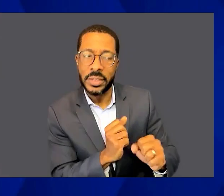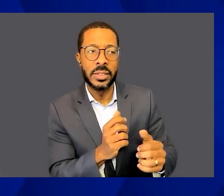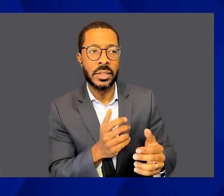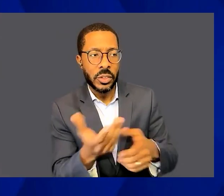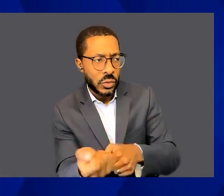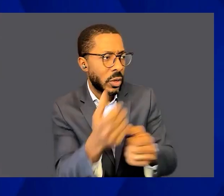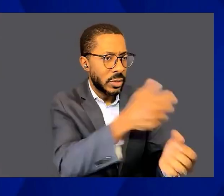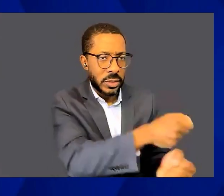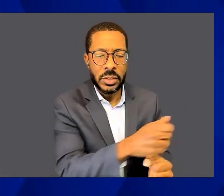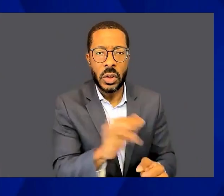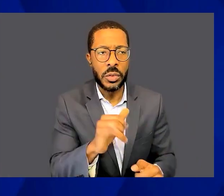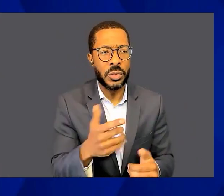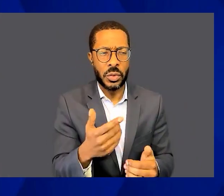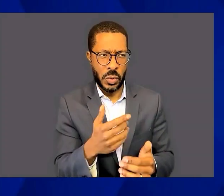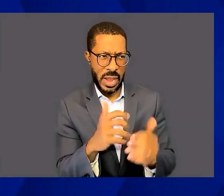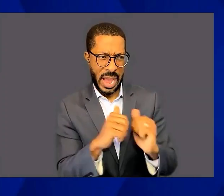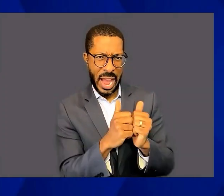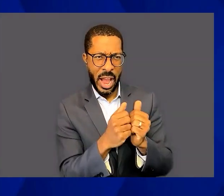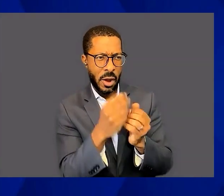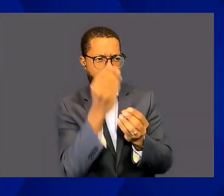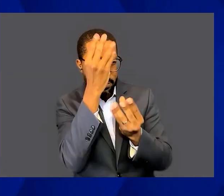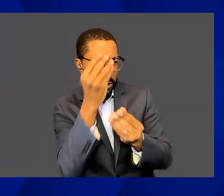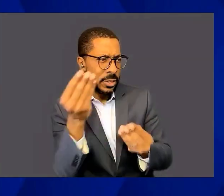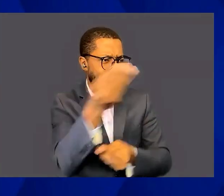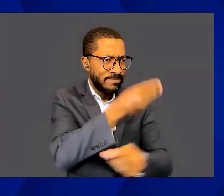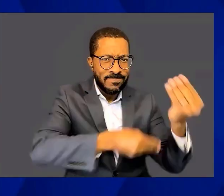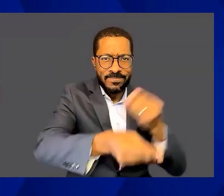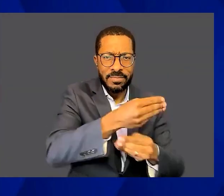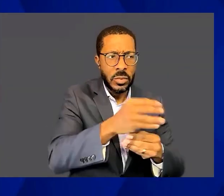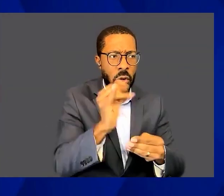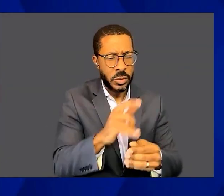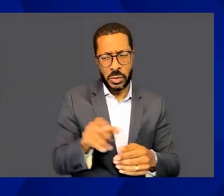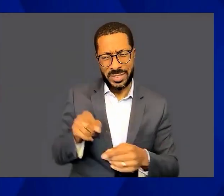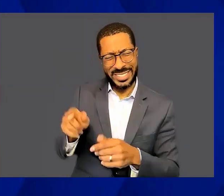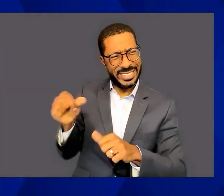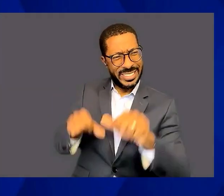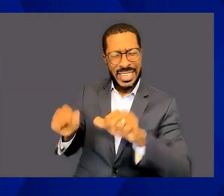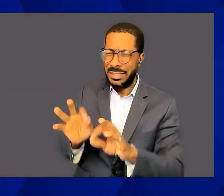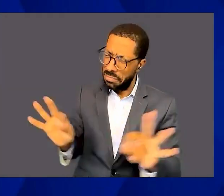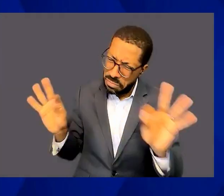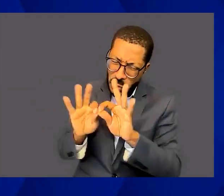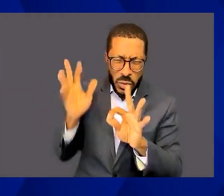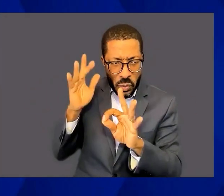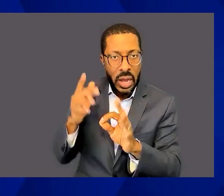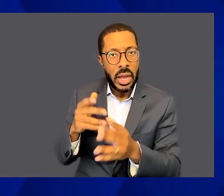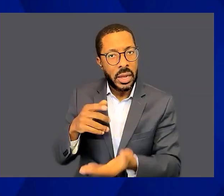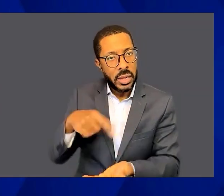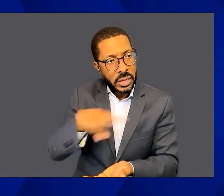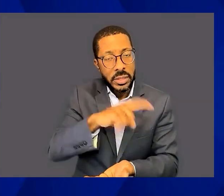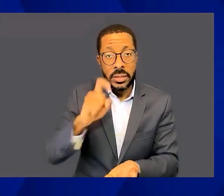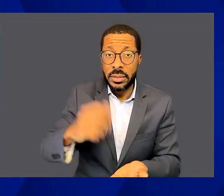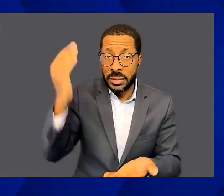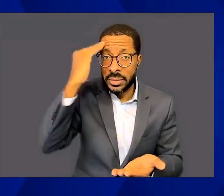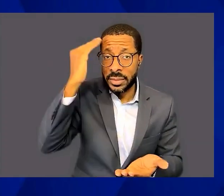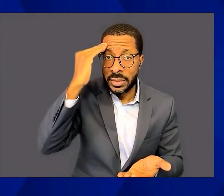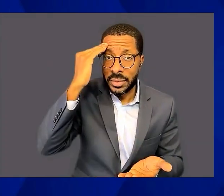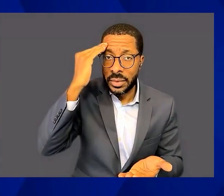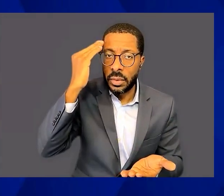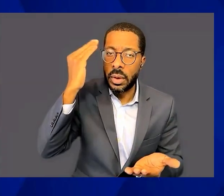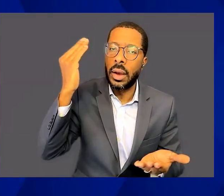why science matters. And that's where you come in. This conference and many of your